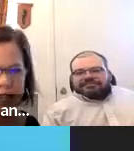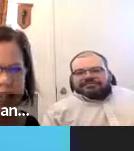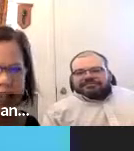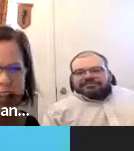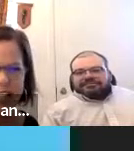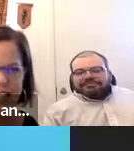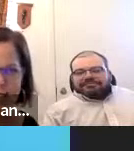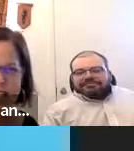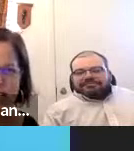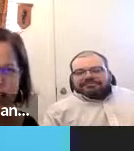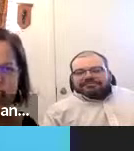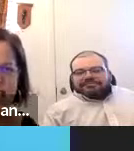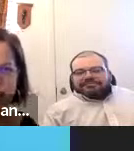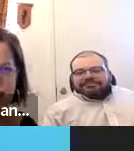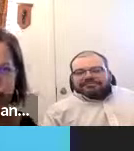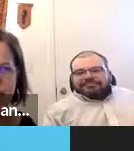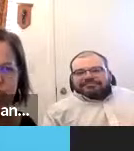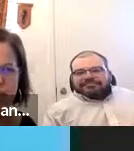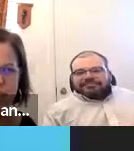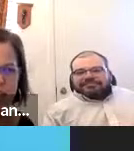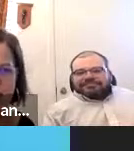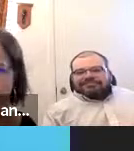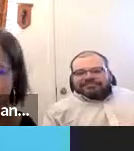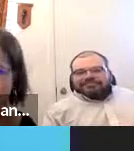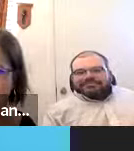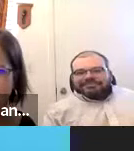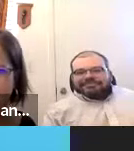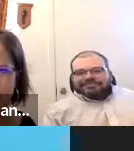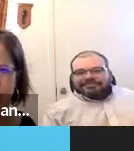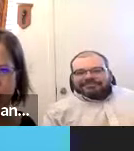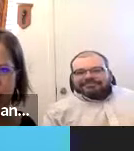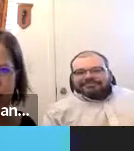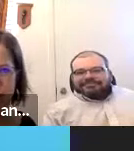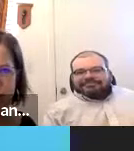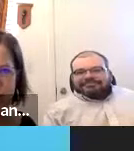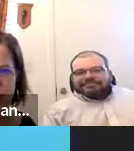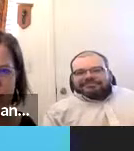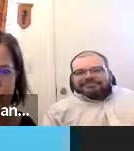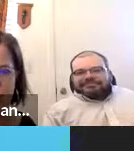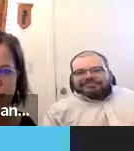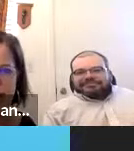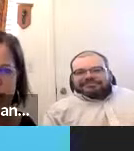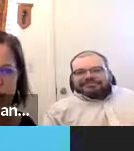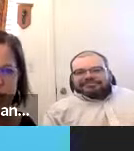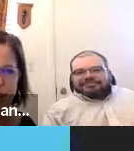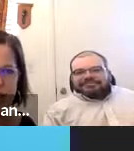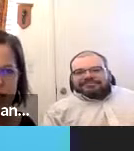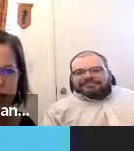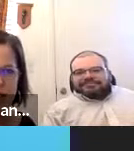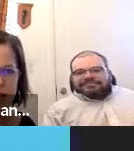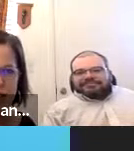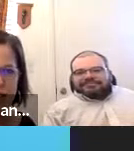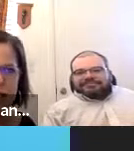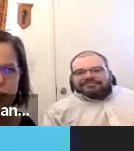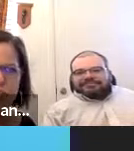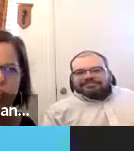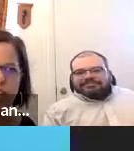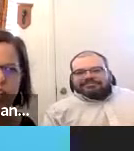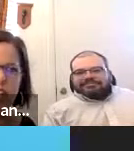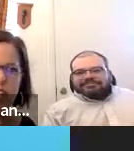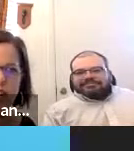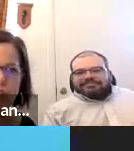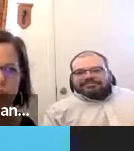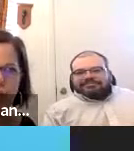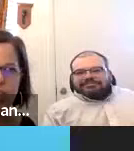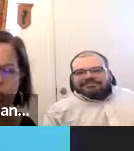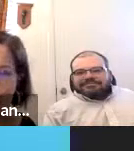off. And that was the extent of our teaching her how to ride without training wheels. But I think that it was huge on